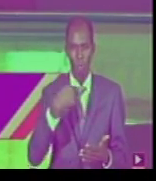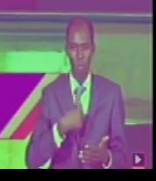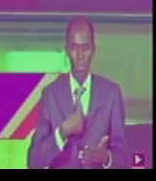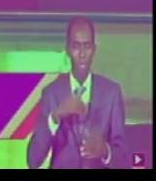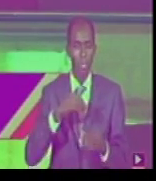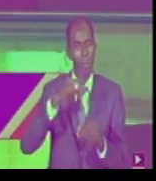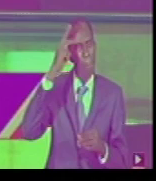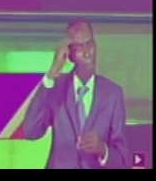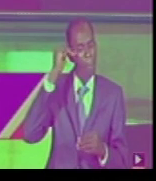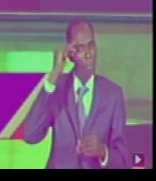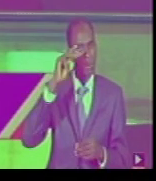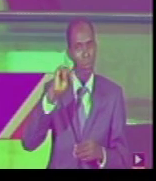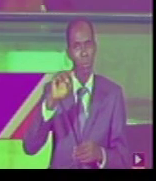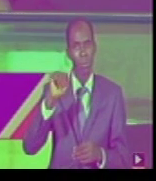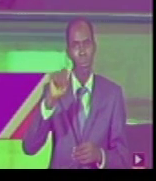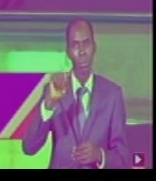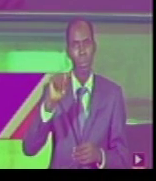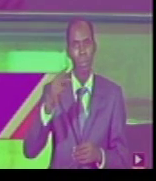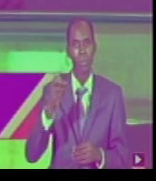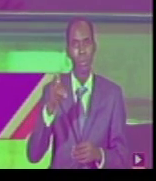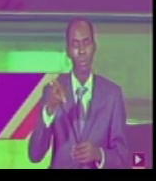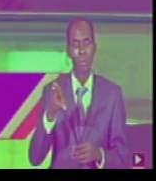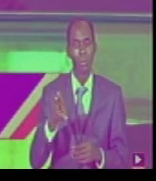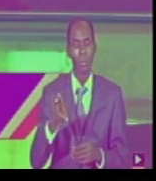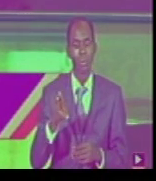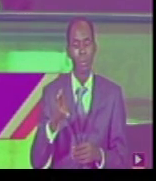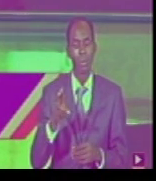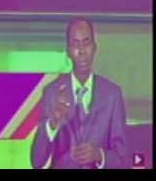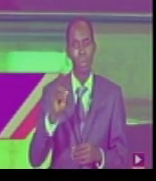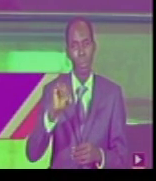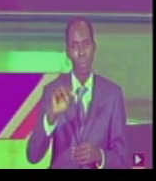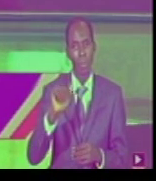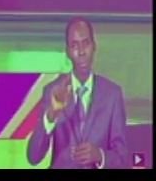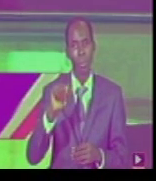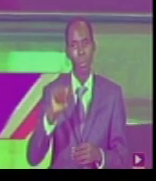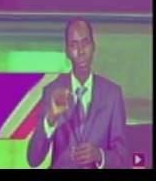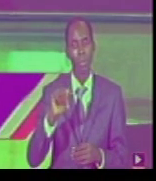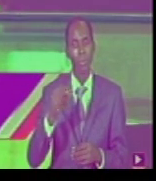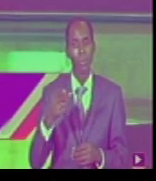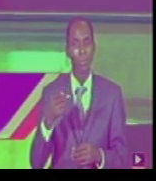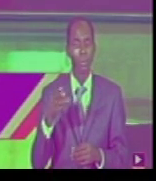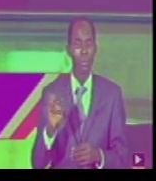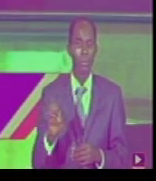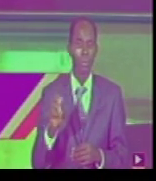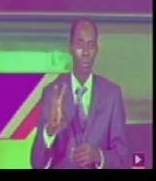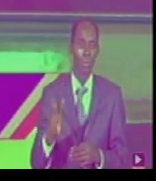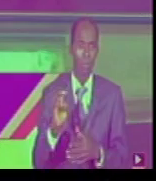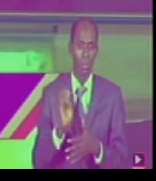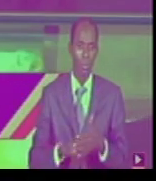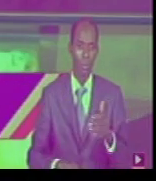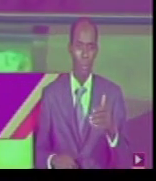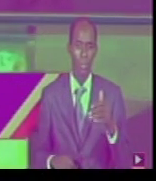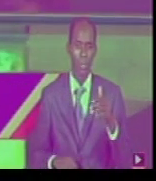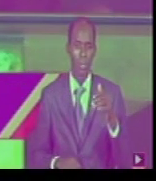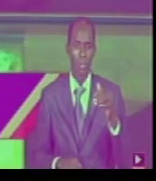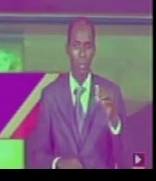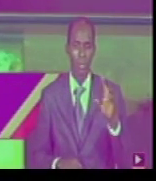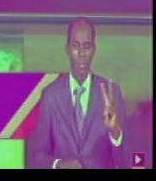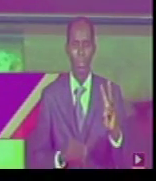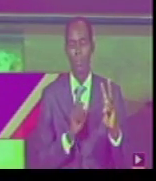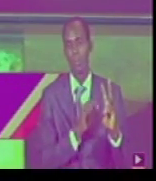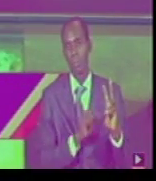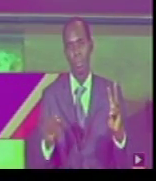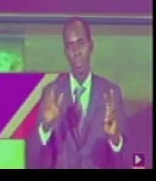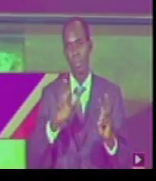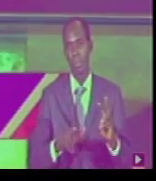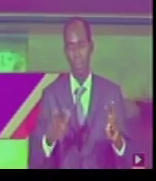I'm reading from verse 33. Matthew chapter 6, The start is three.